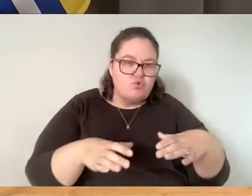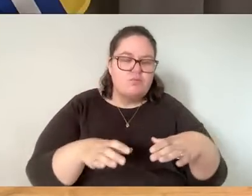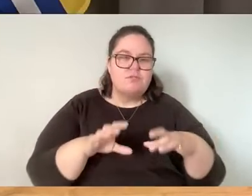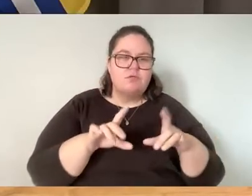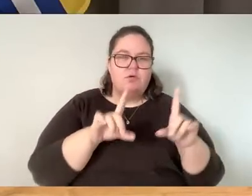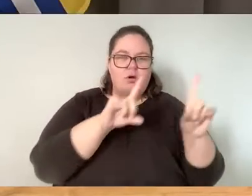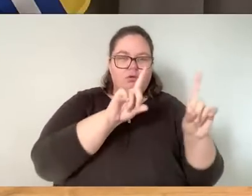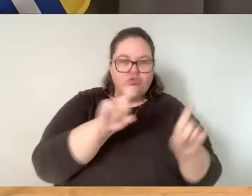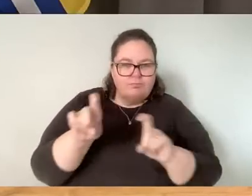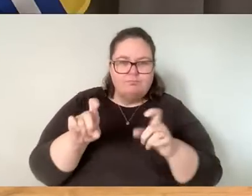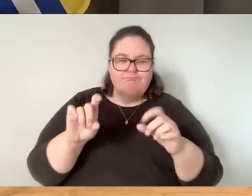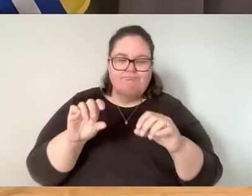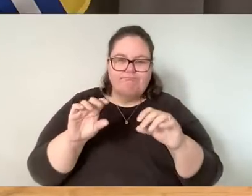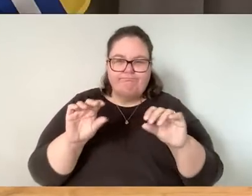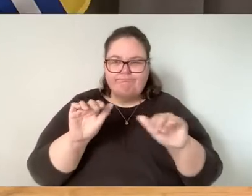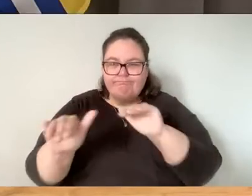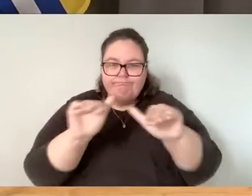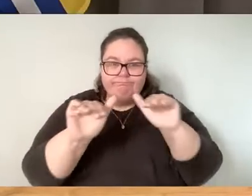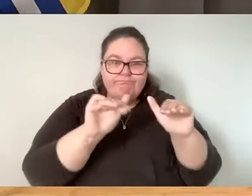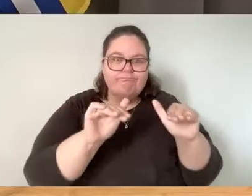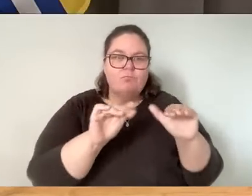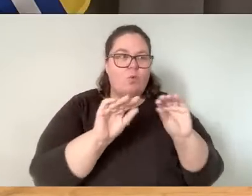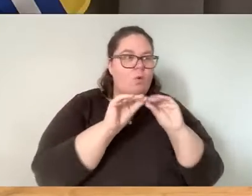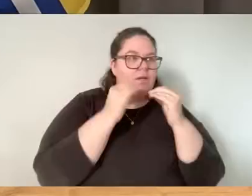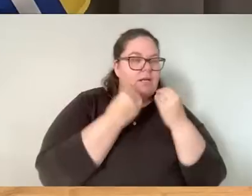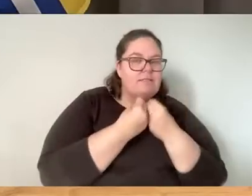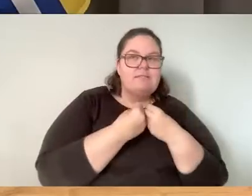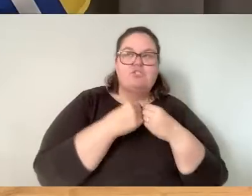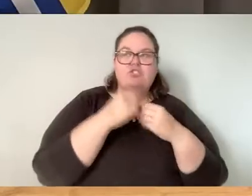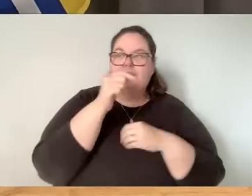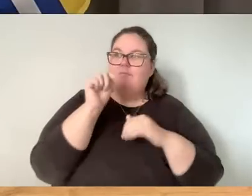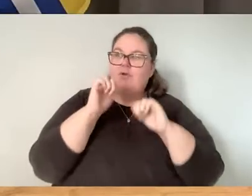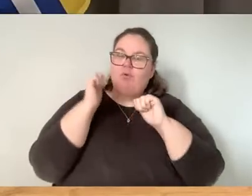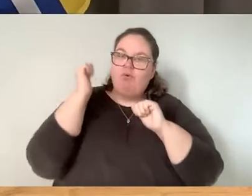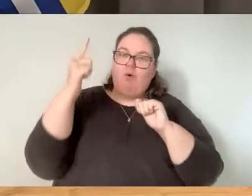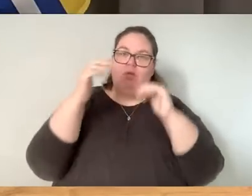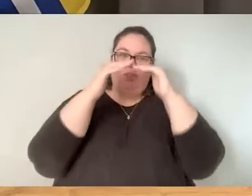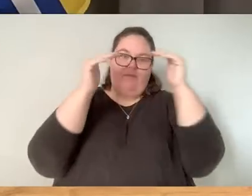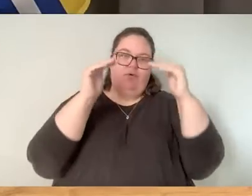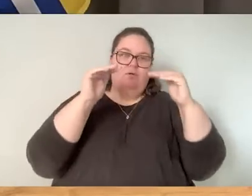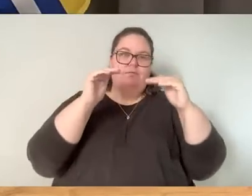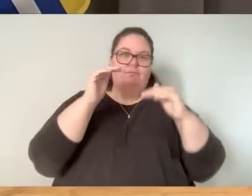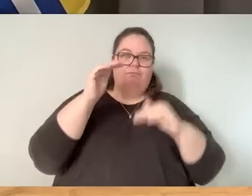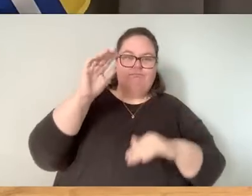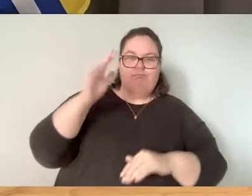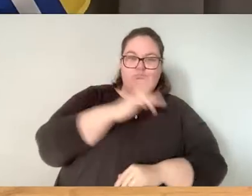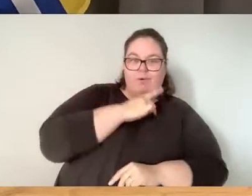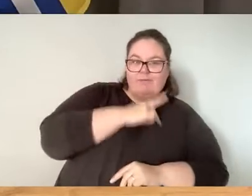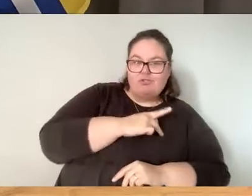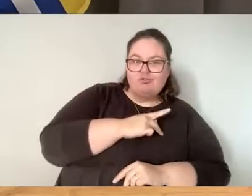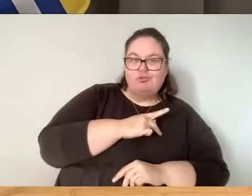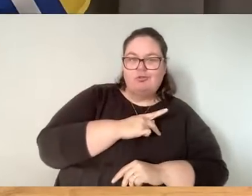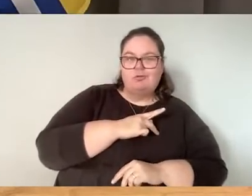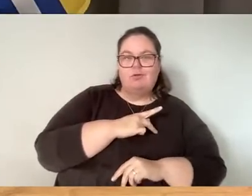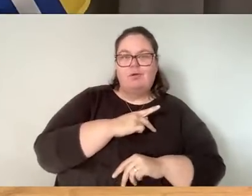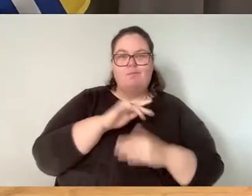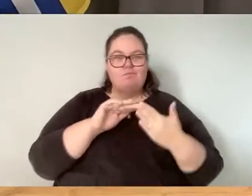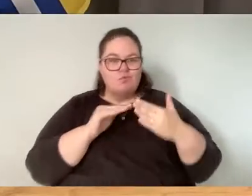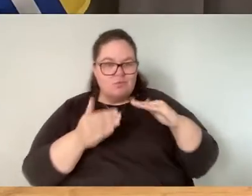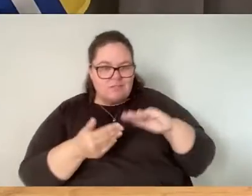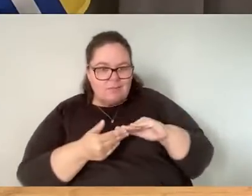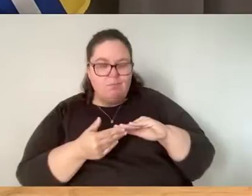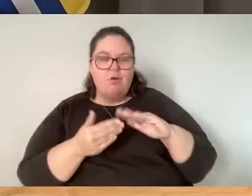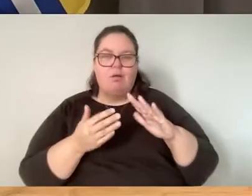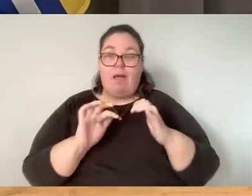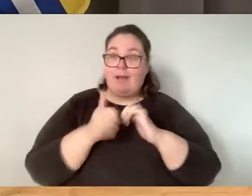individual, organizations, and government at all levels. More information on how to take part in these is available